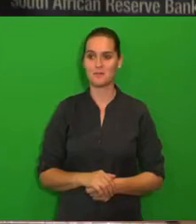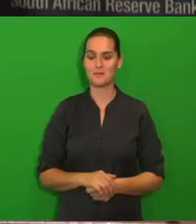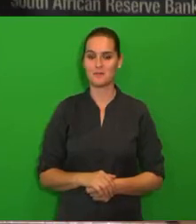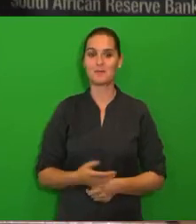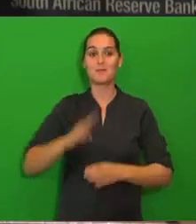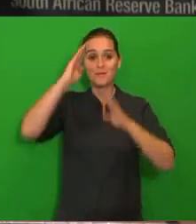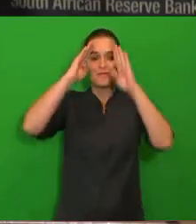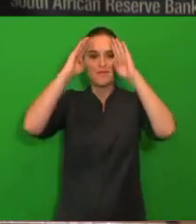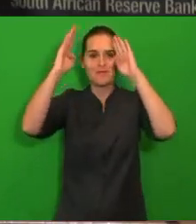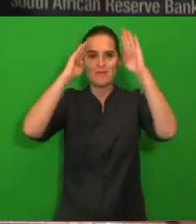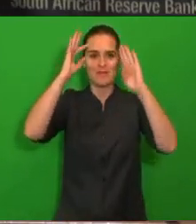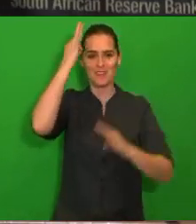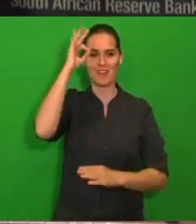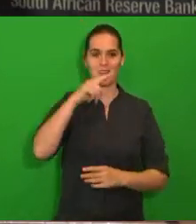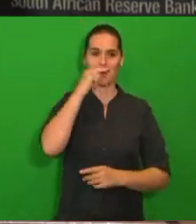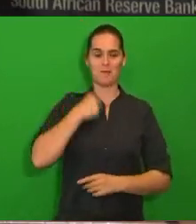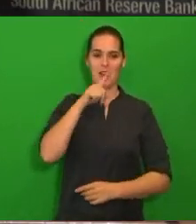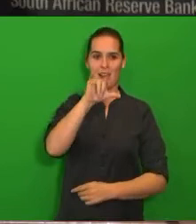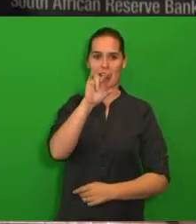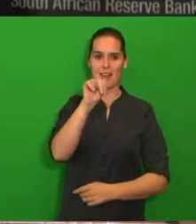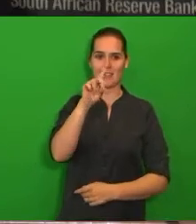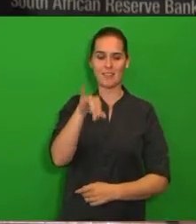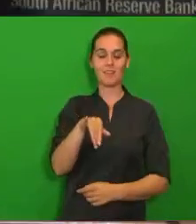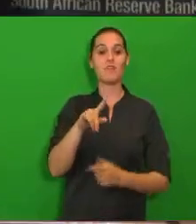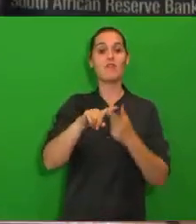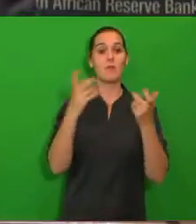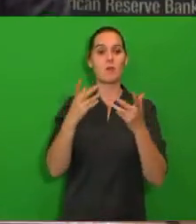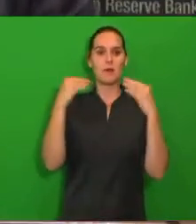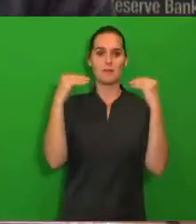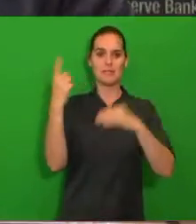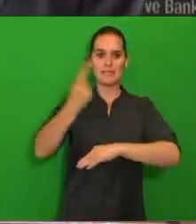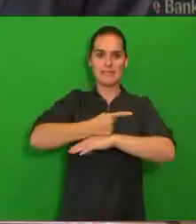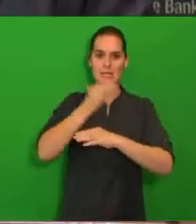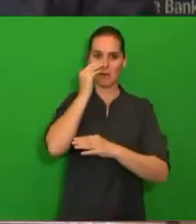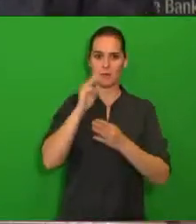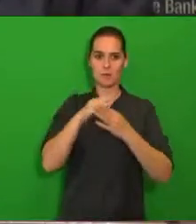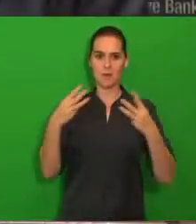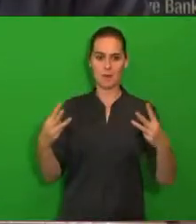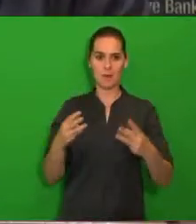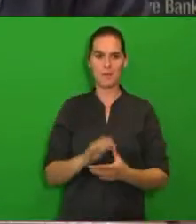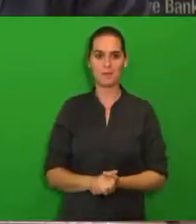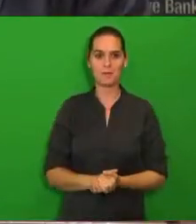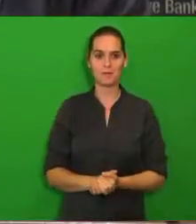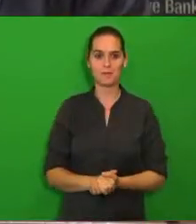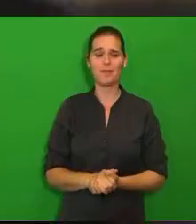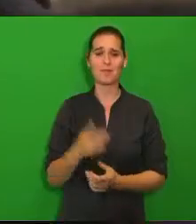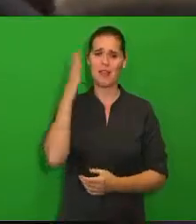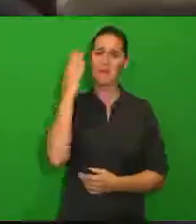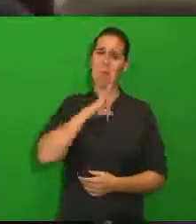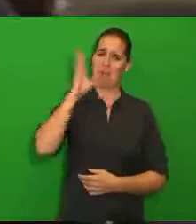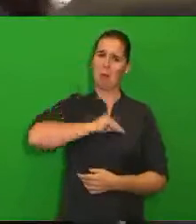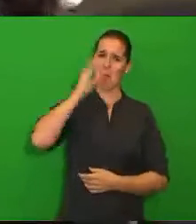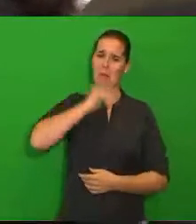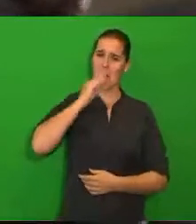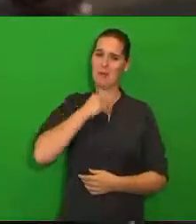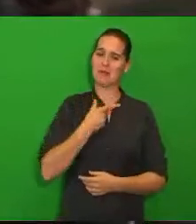Good afternoon, Governor. Linley from the Business Day. I am sure you're going to moan at me for asking you this, but